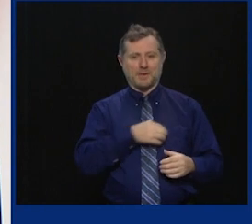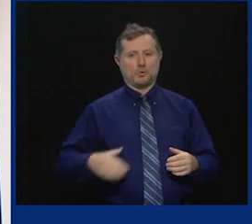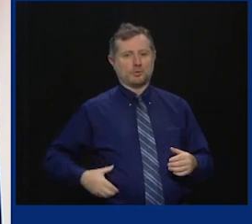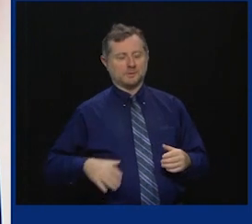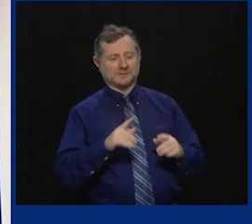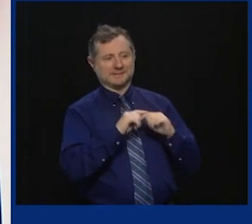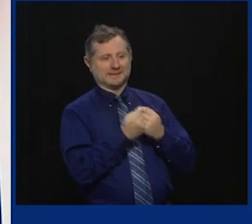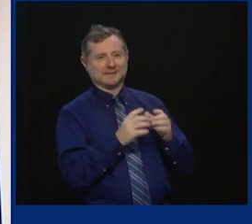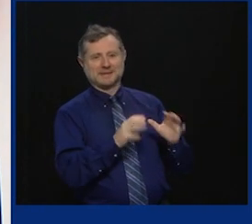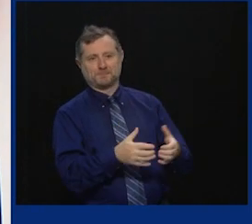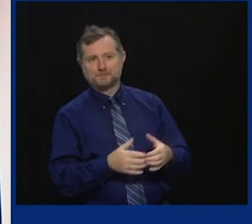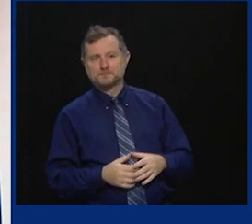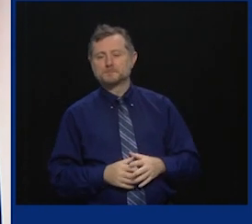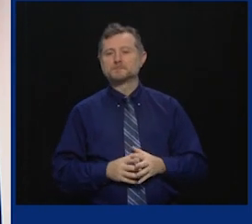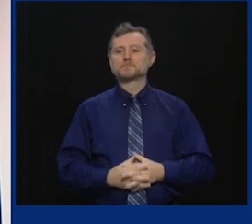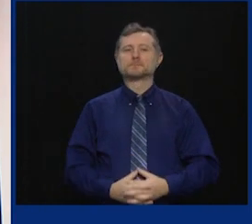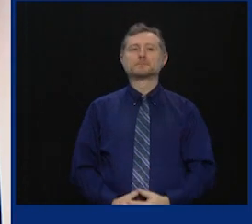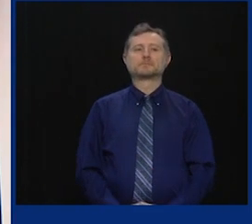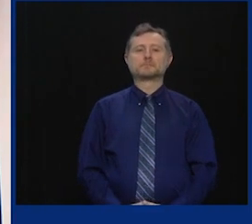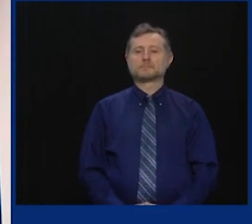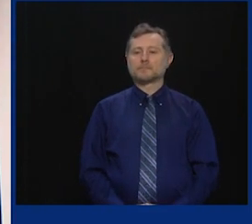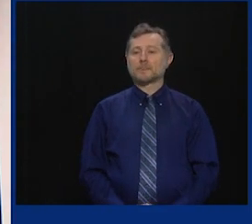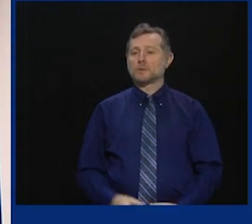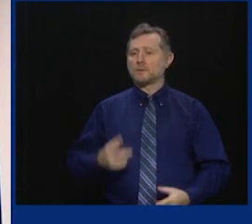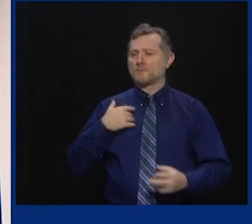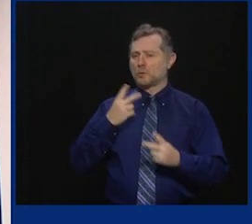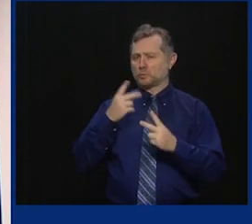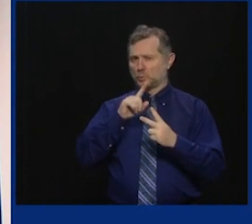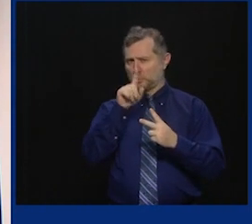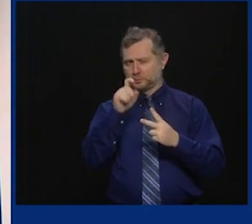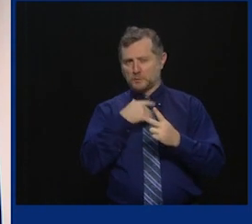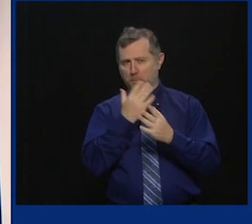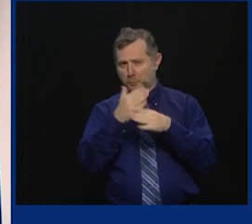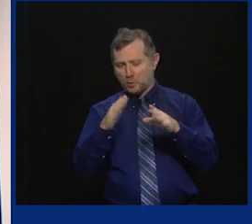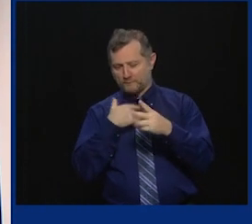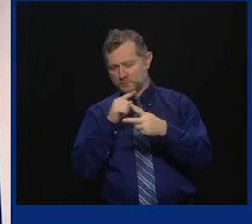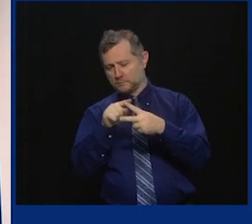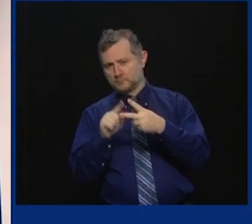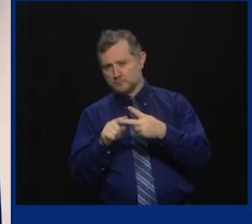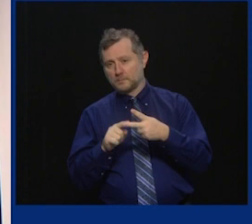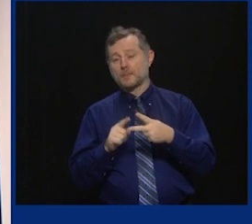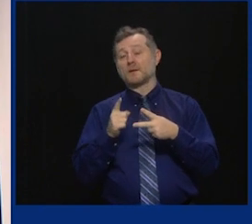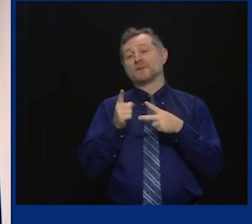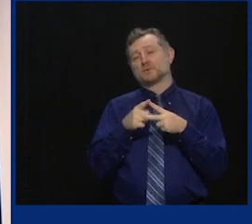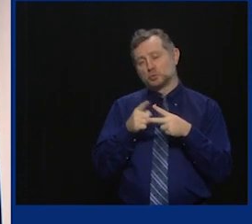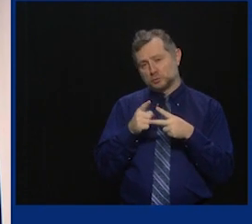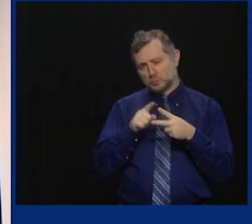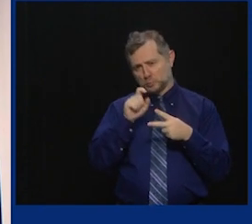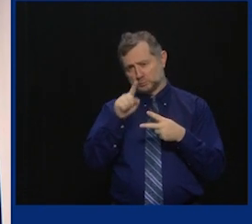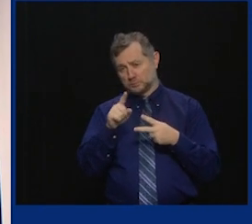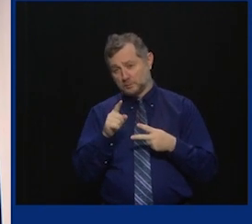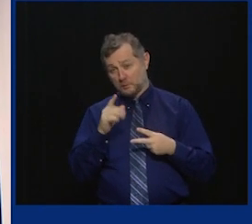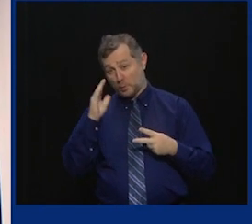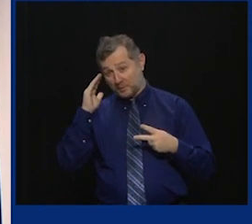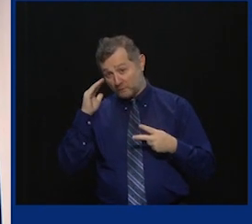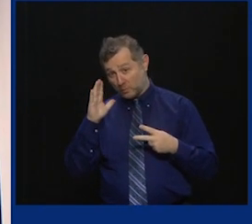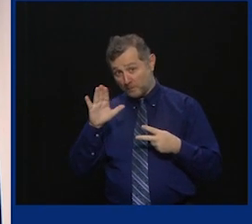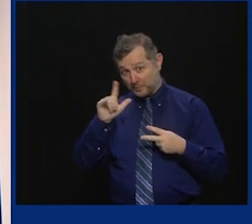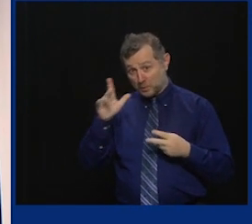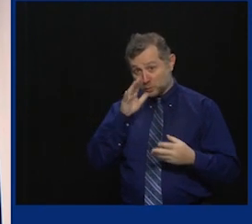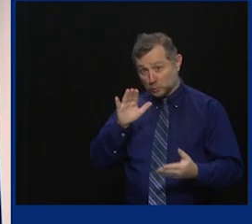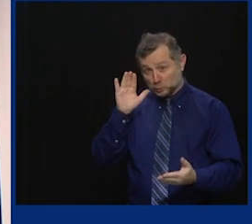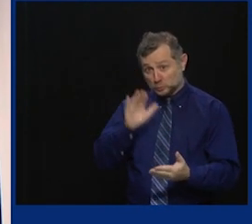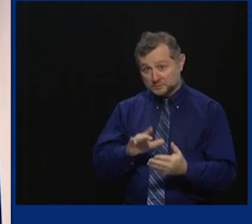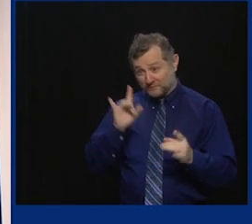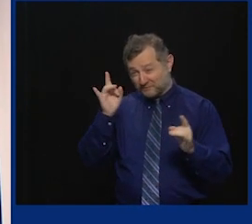Permit me a two-part question. First, the bill would hopefully reduce violence at Rikers